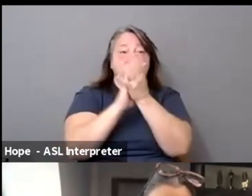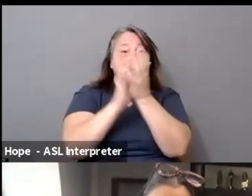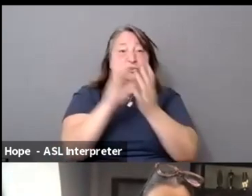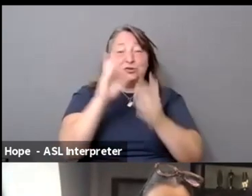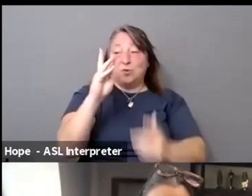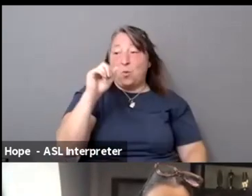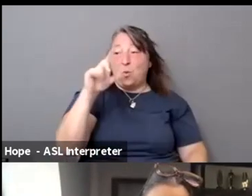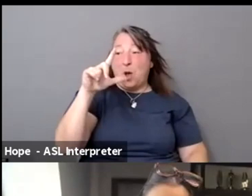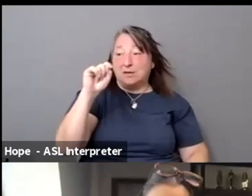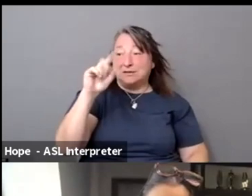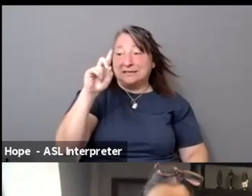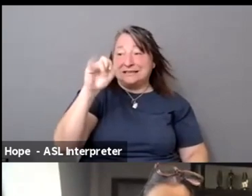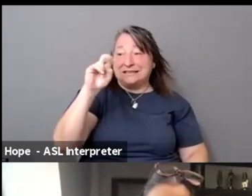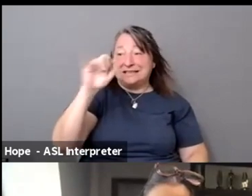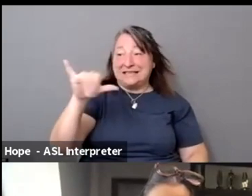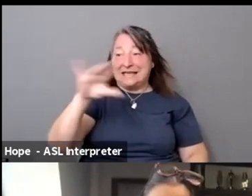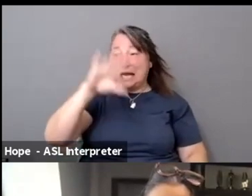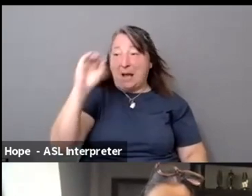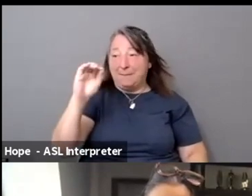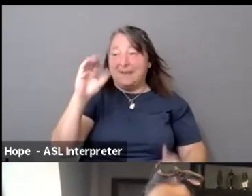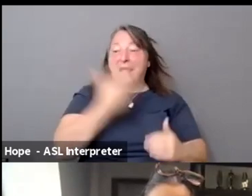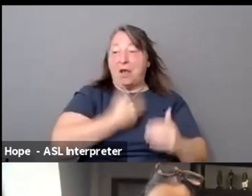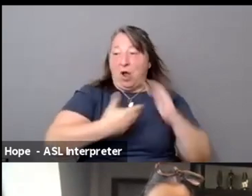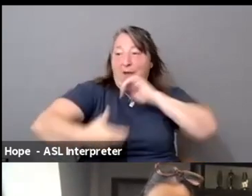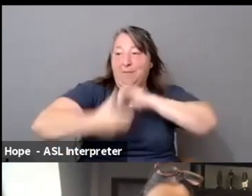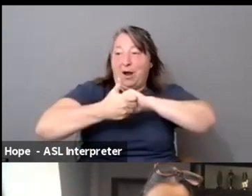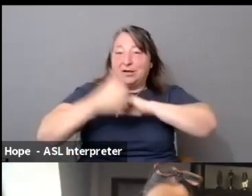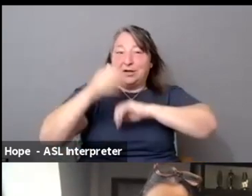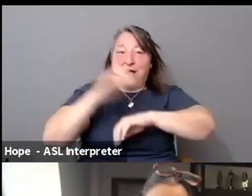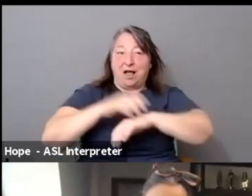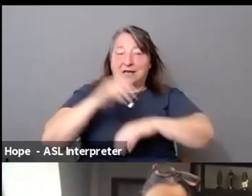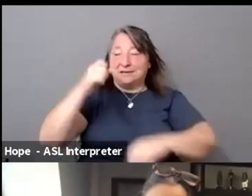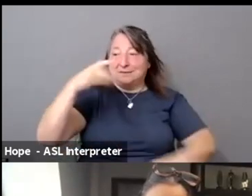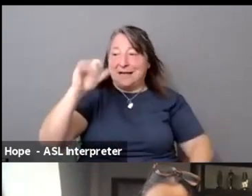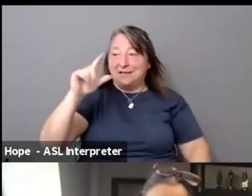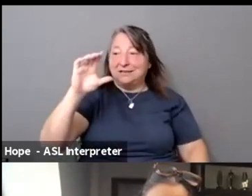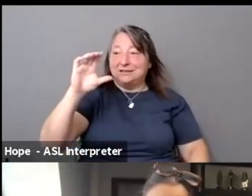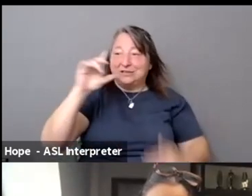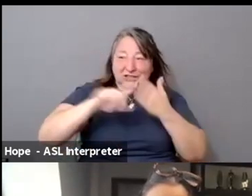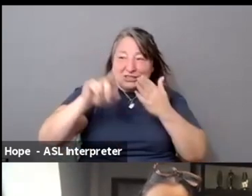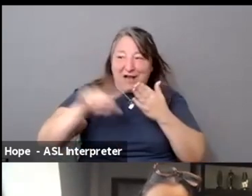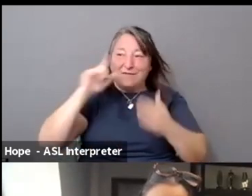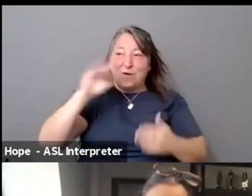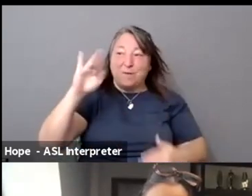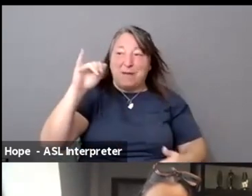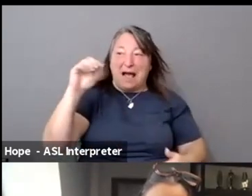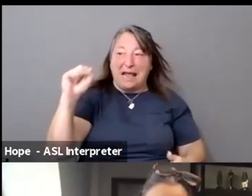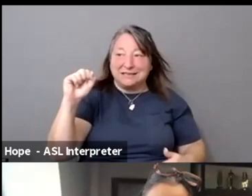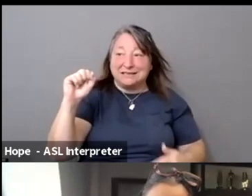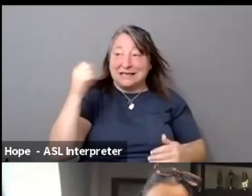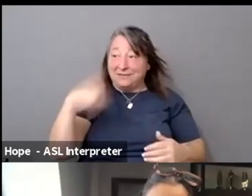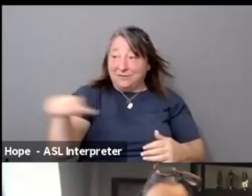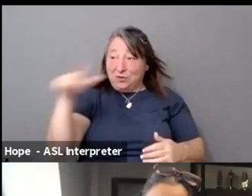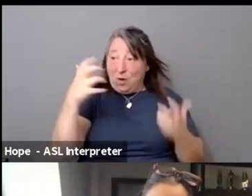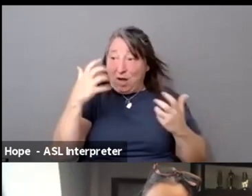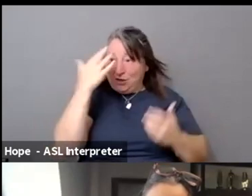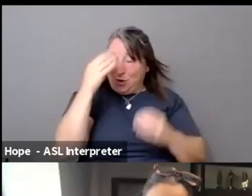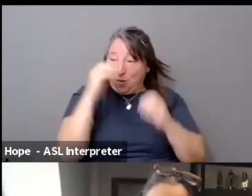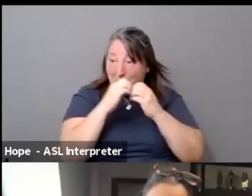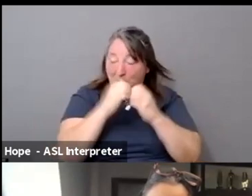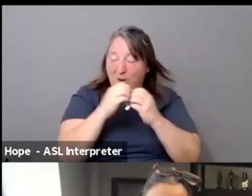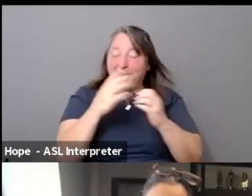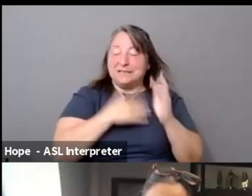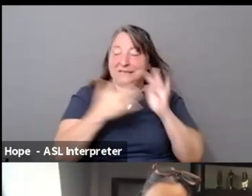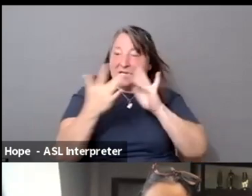also a partner of ours on Spell Check for Bias. And for any of you who want to know more, you can reach out to us